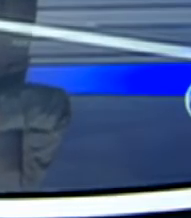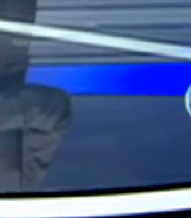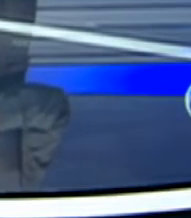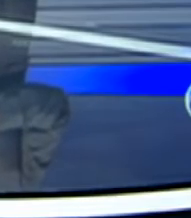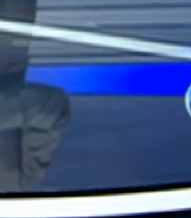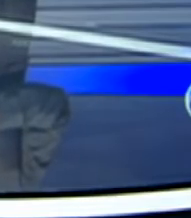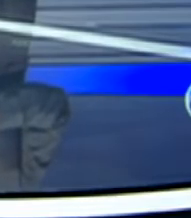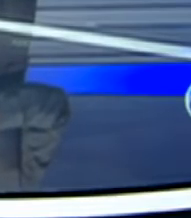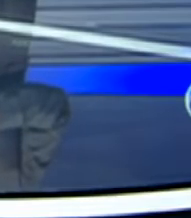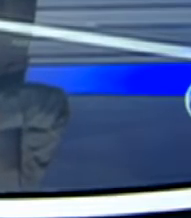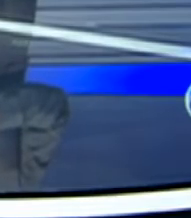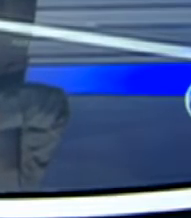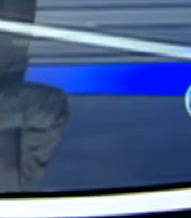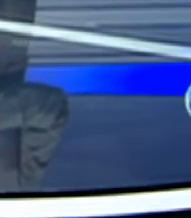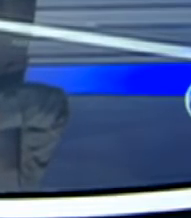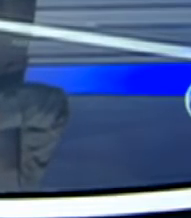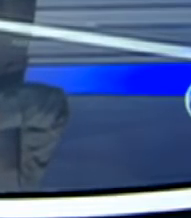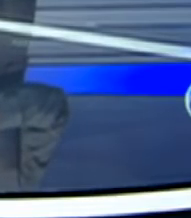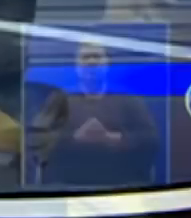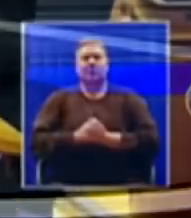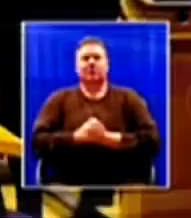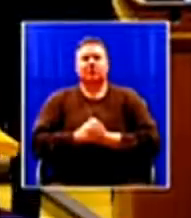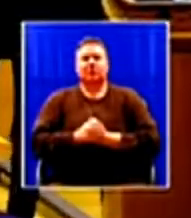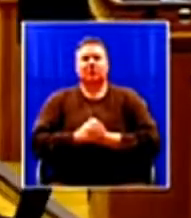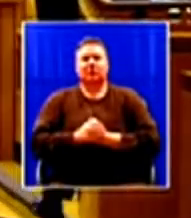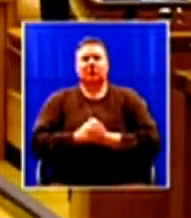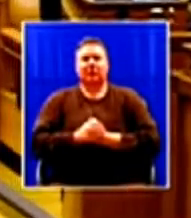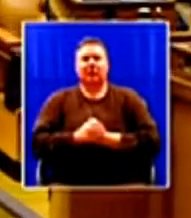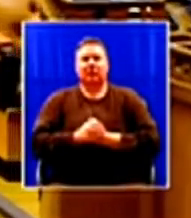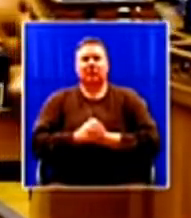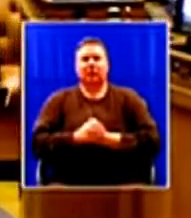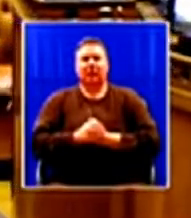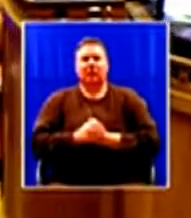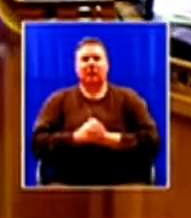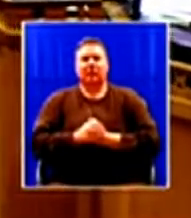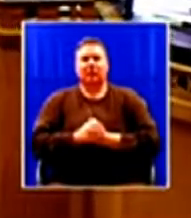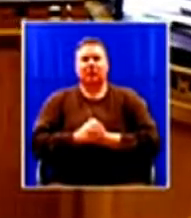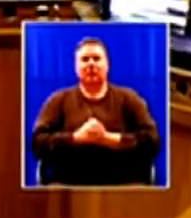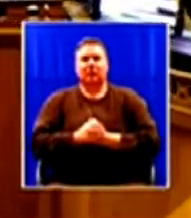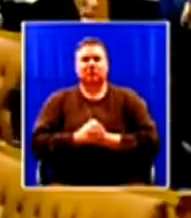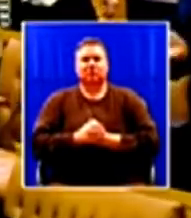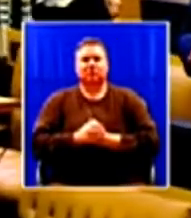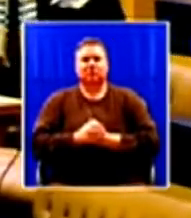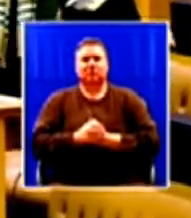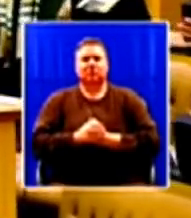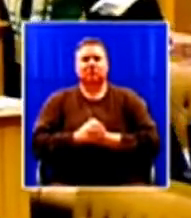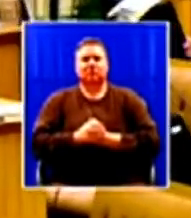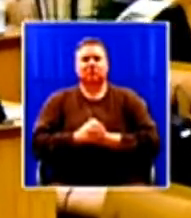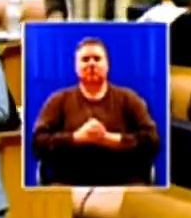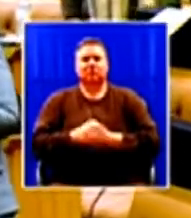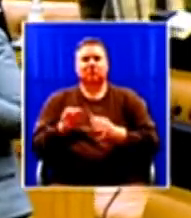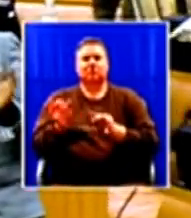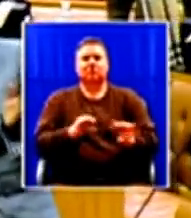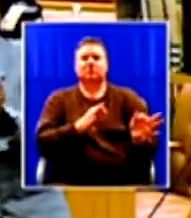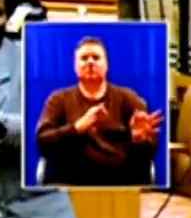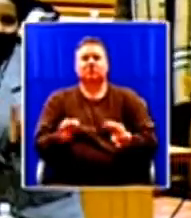local government elections, for example? Well, Peter, for me, local government elections have got their